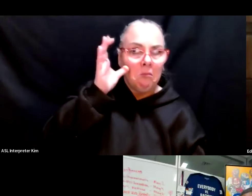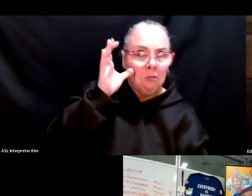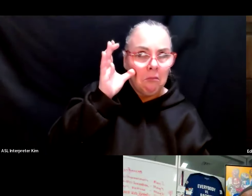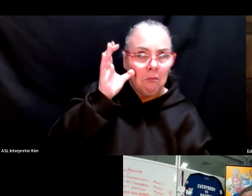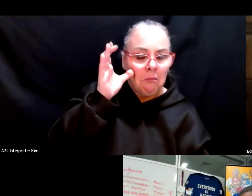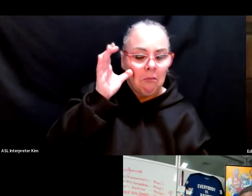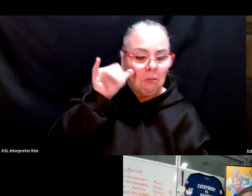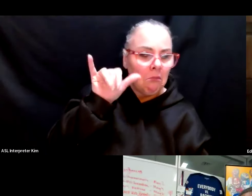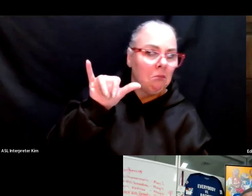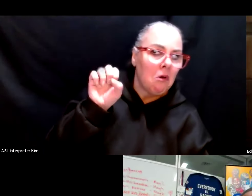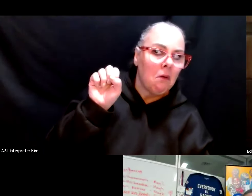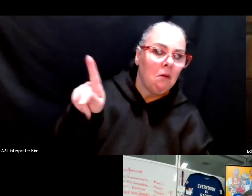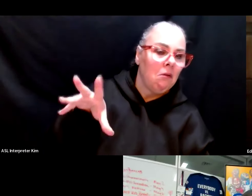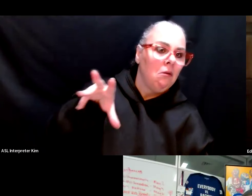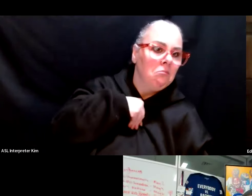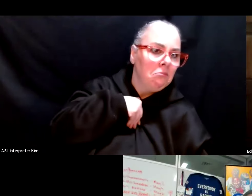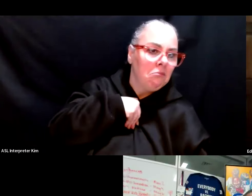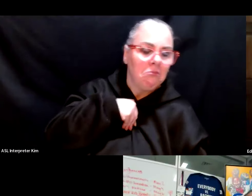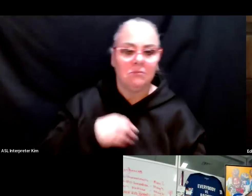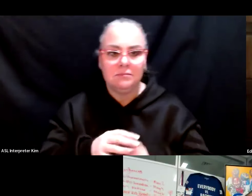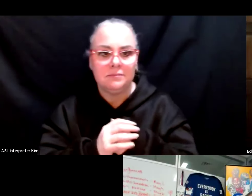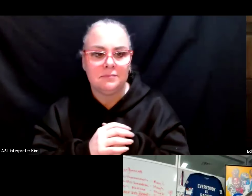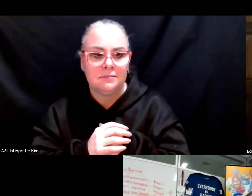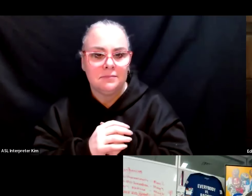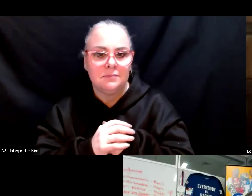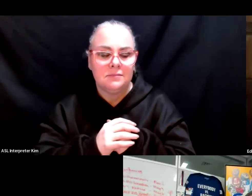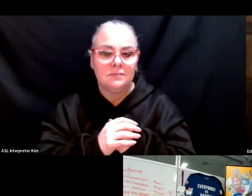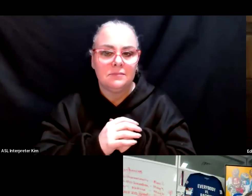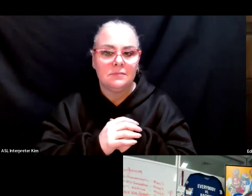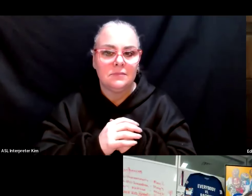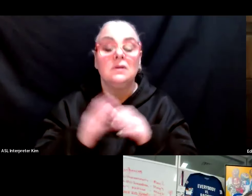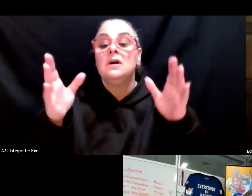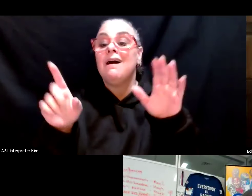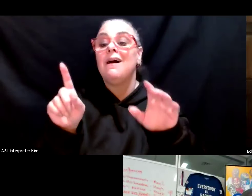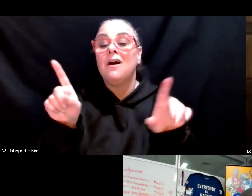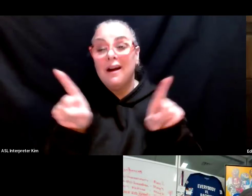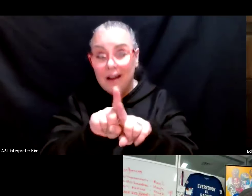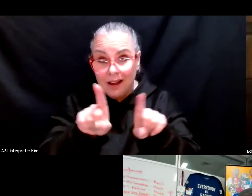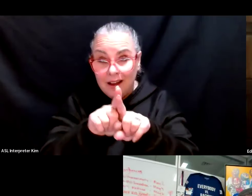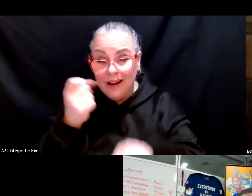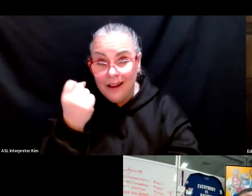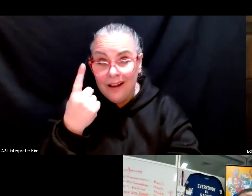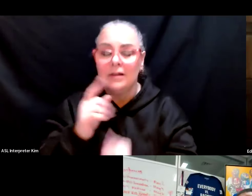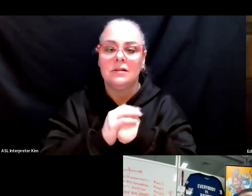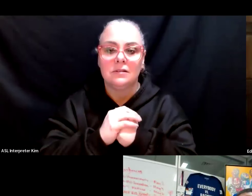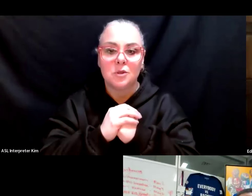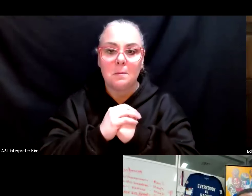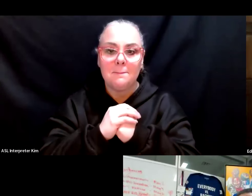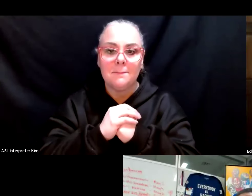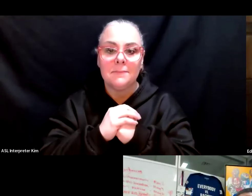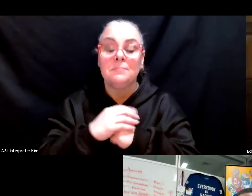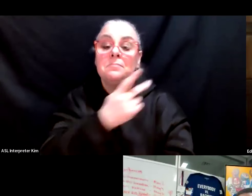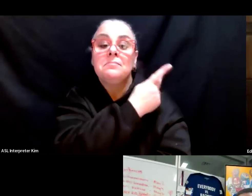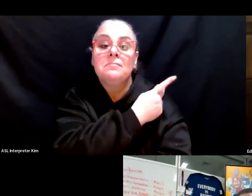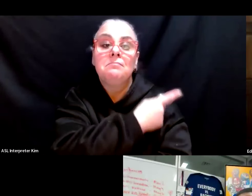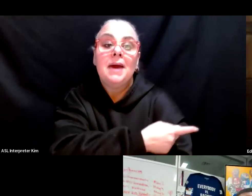someone that eventually does take medication. Also, something that happens far too commonly, patients